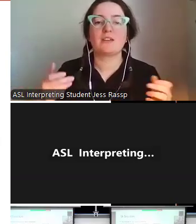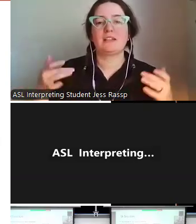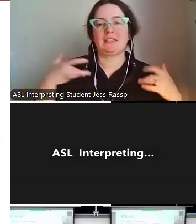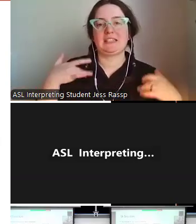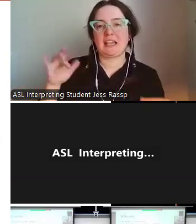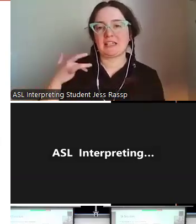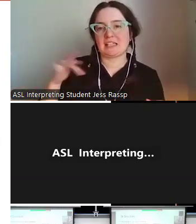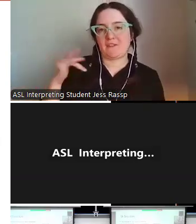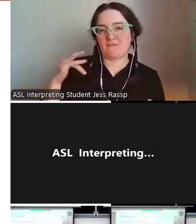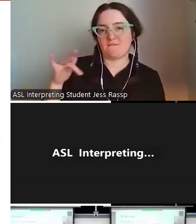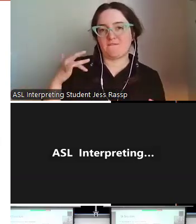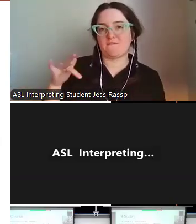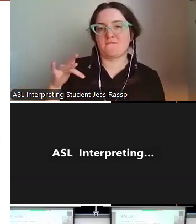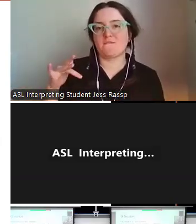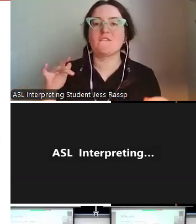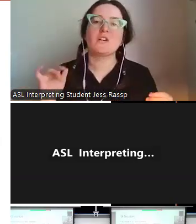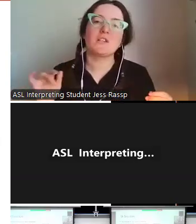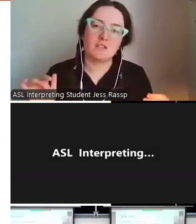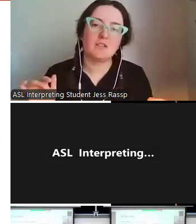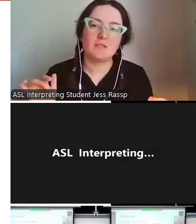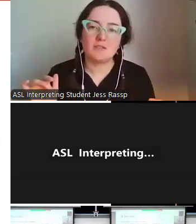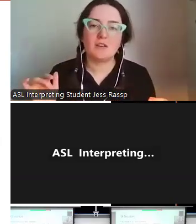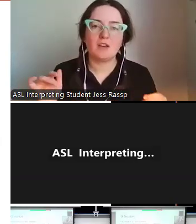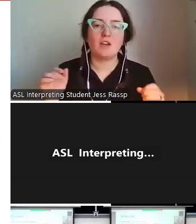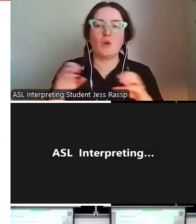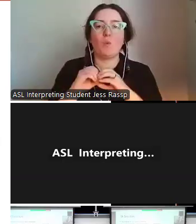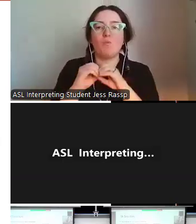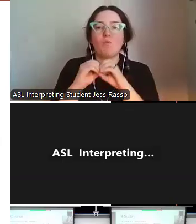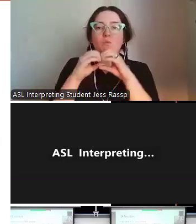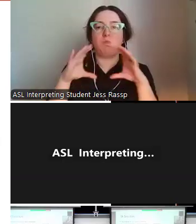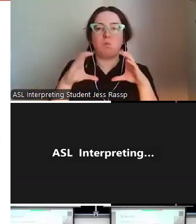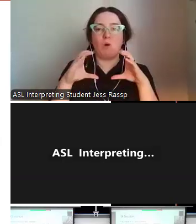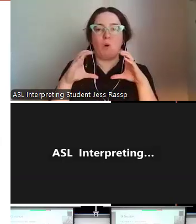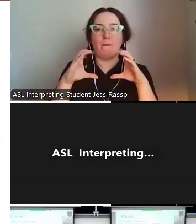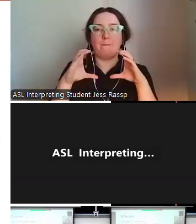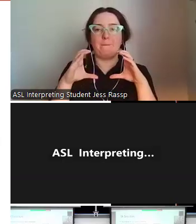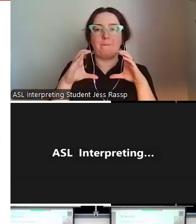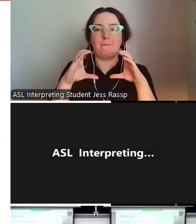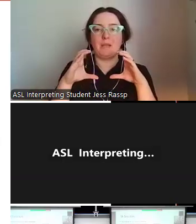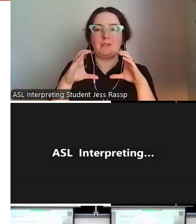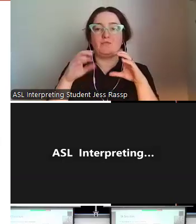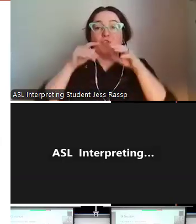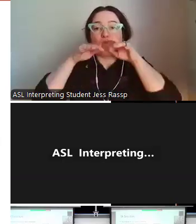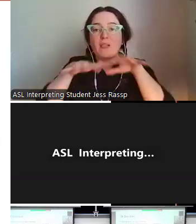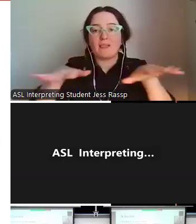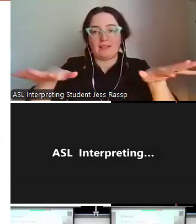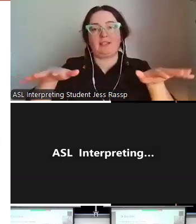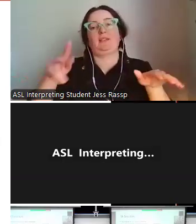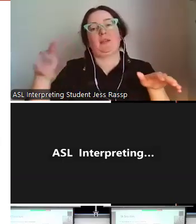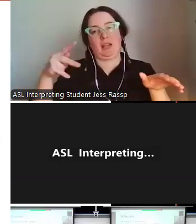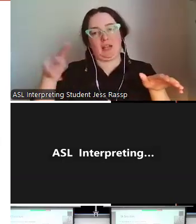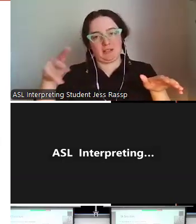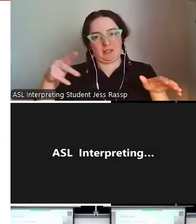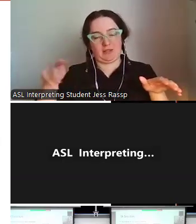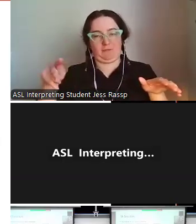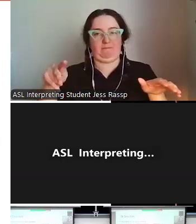calcium is needed to open up the potassium, so it releases more potassium, so it drives